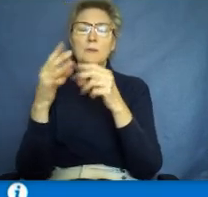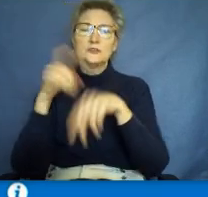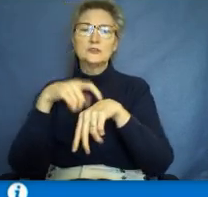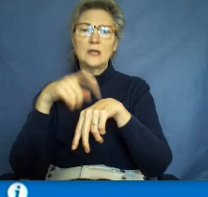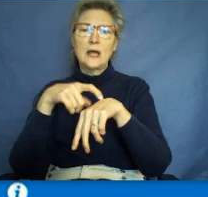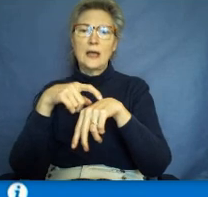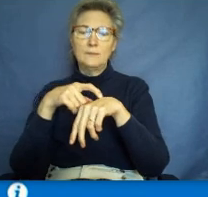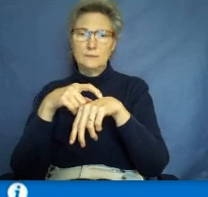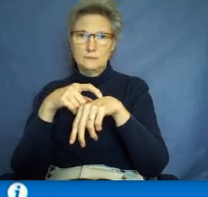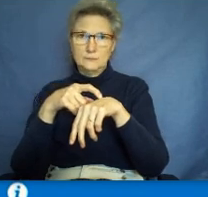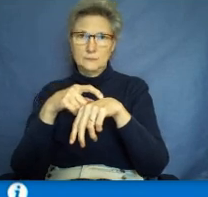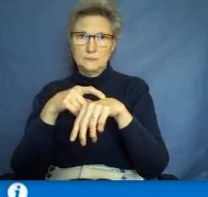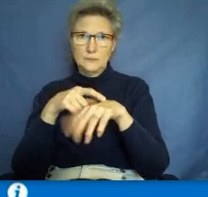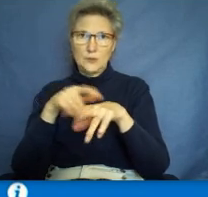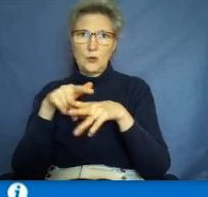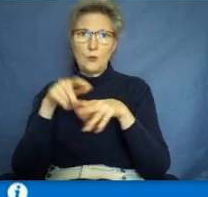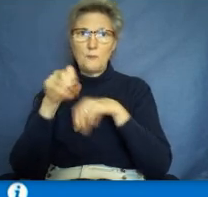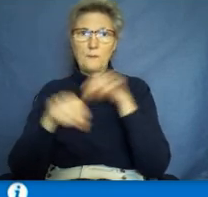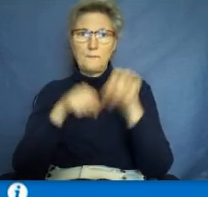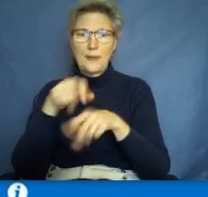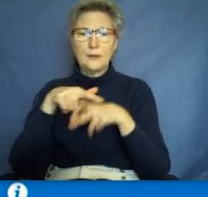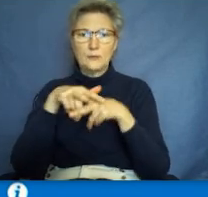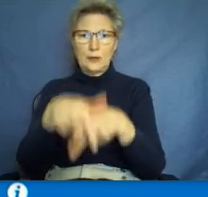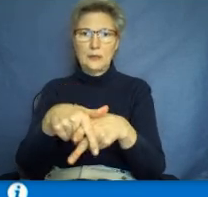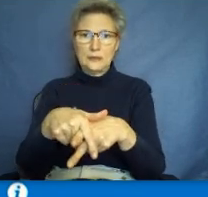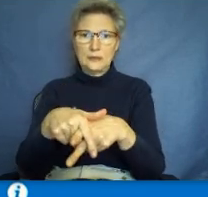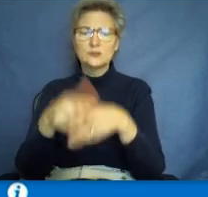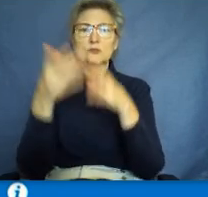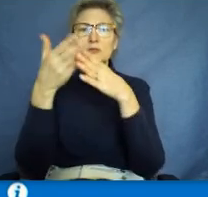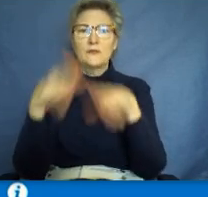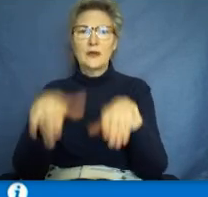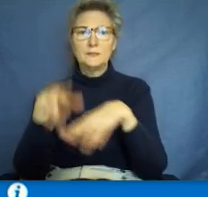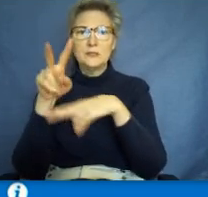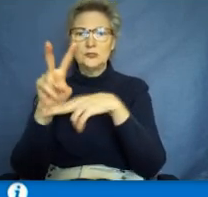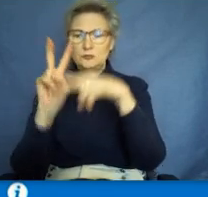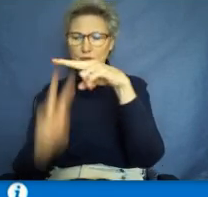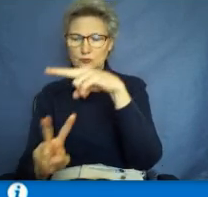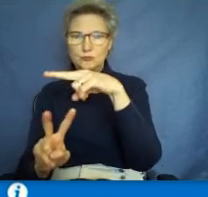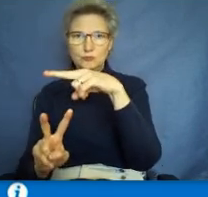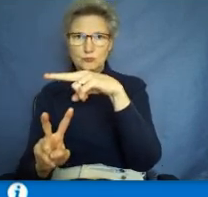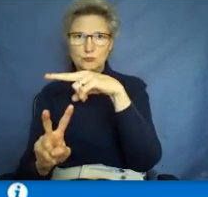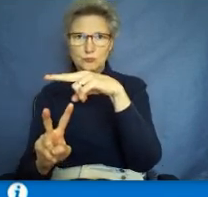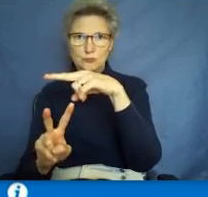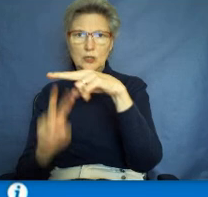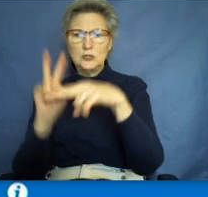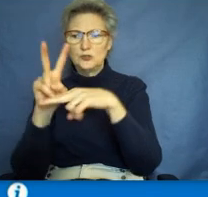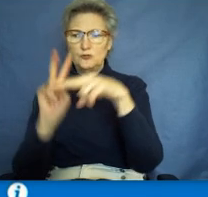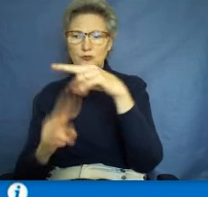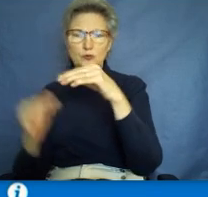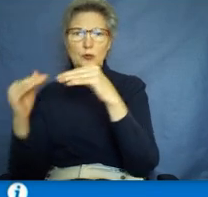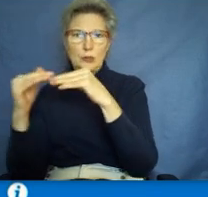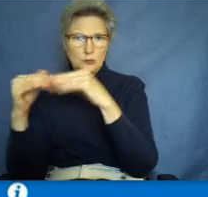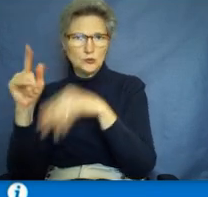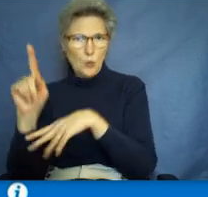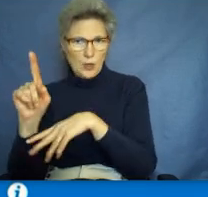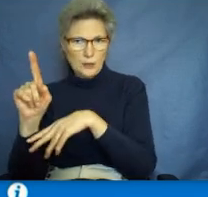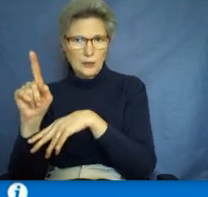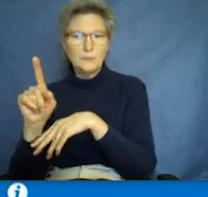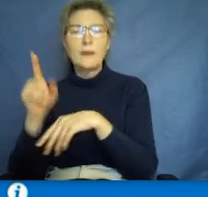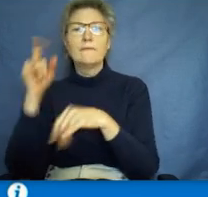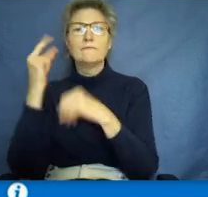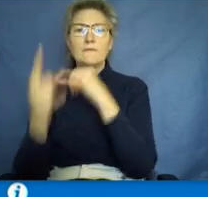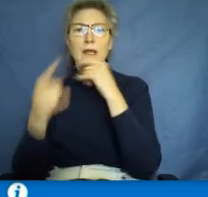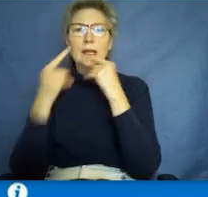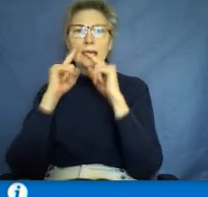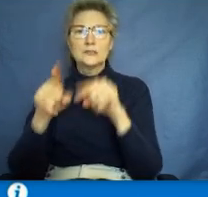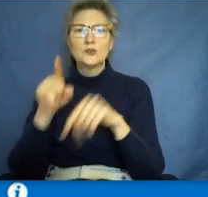of 1/2 hour. This is how much longer Chandler rode her bike than